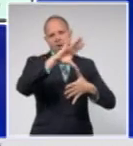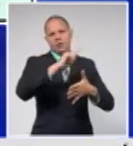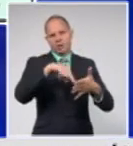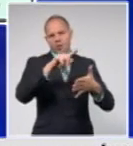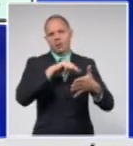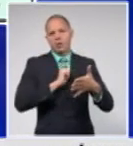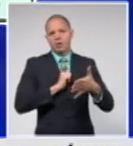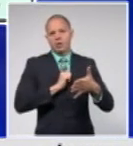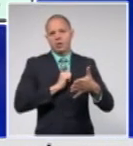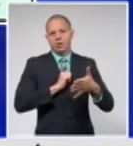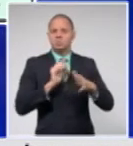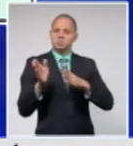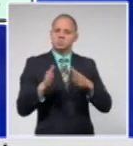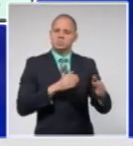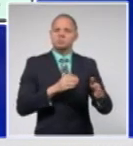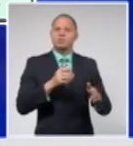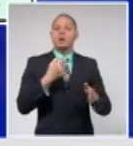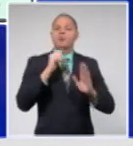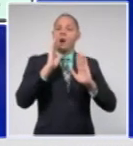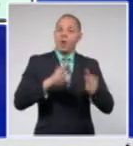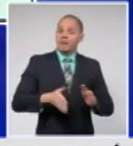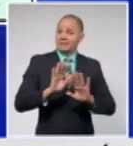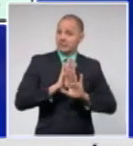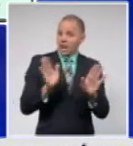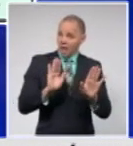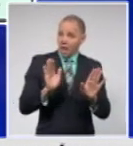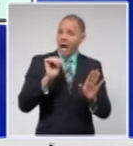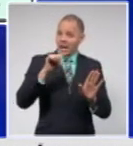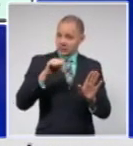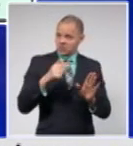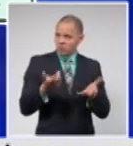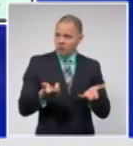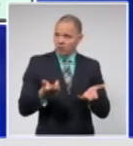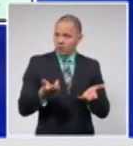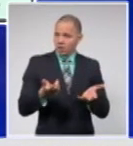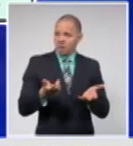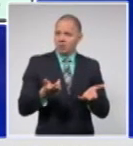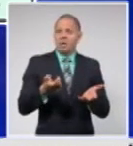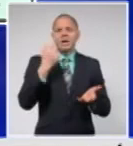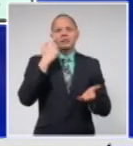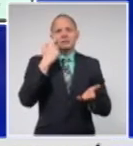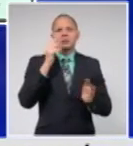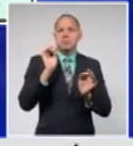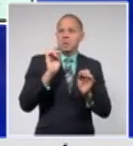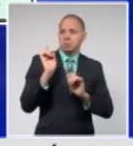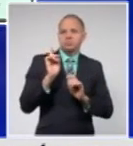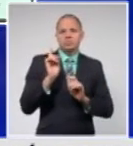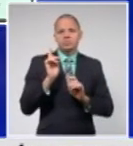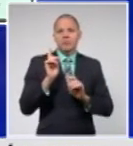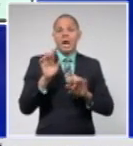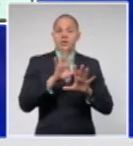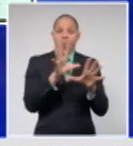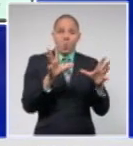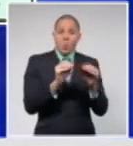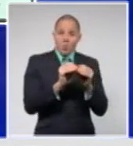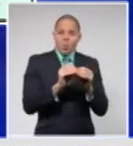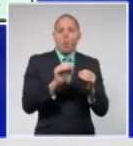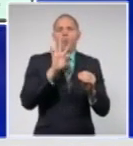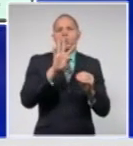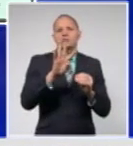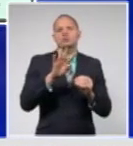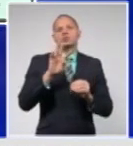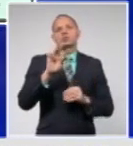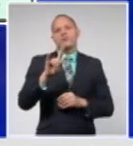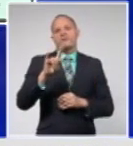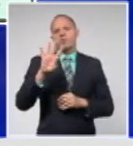494,693 and a mortality rate of 3.47%. The United States tops the list of the